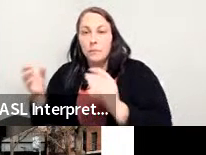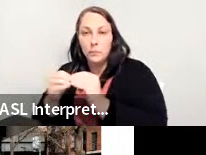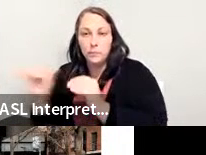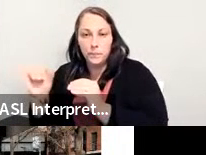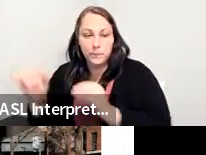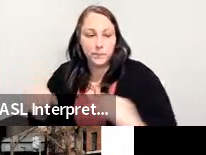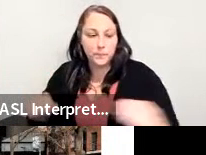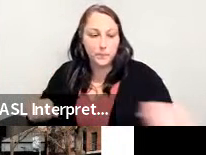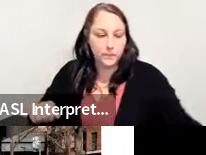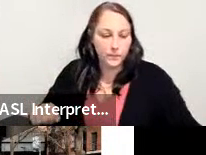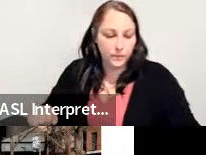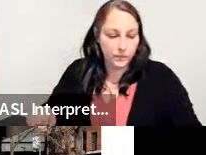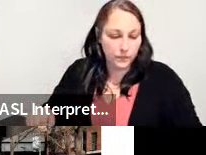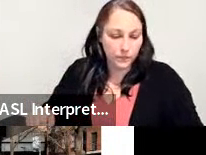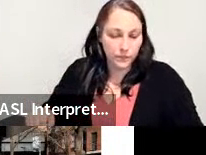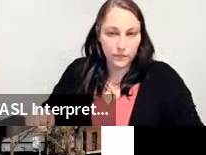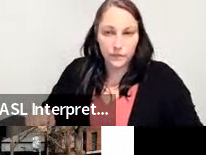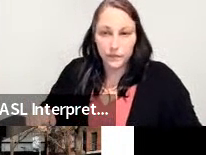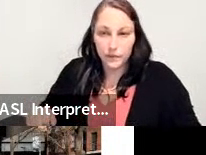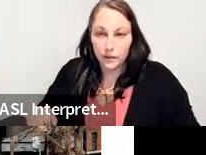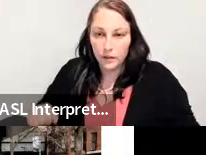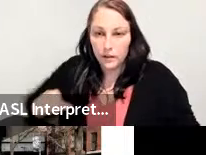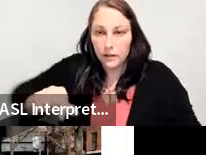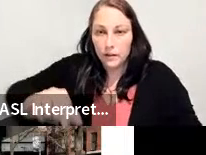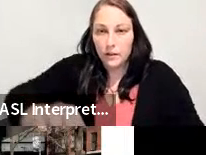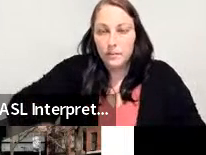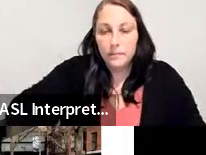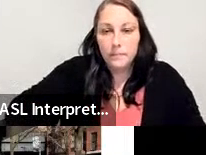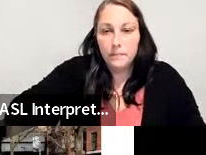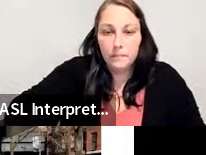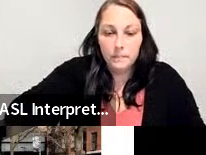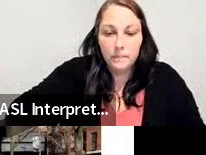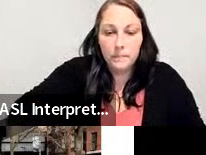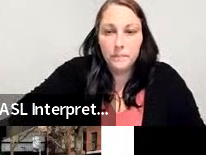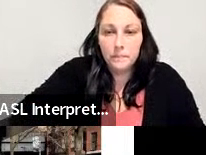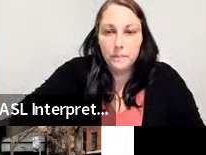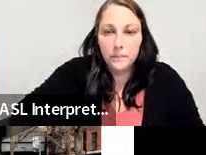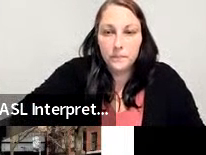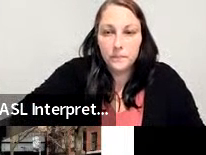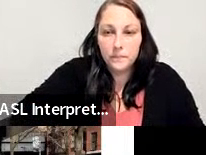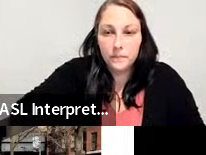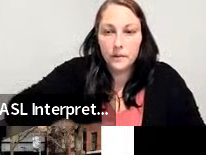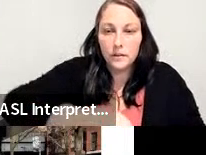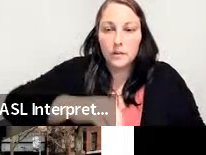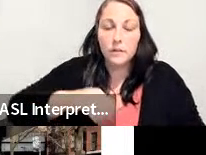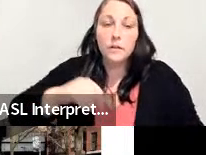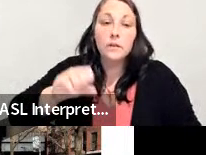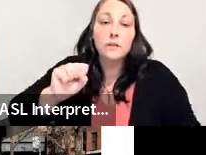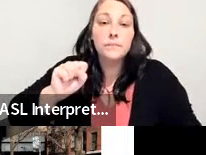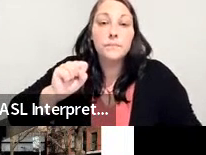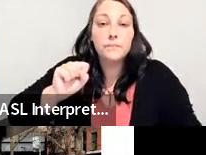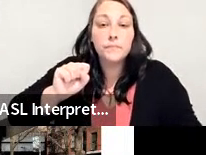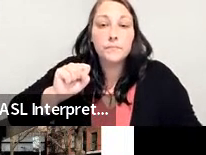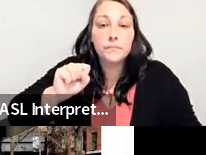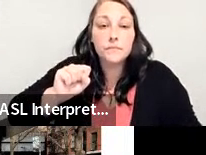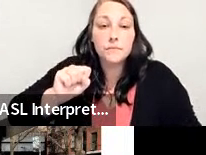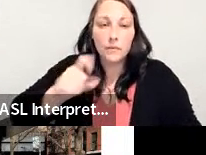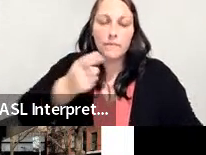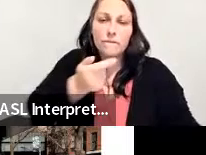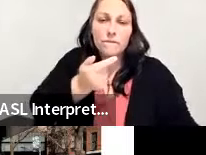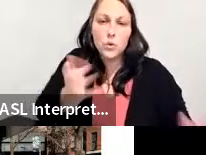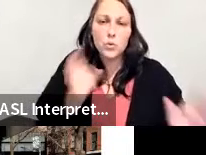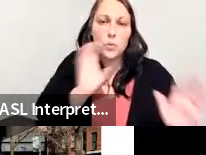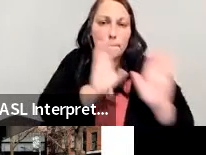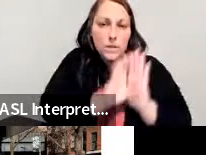So we've included a few precedent images of Seldorf Architects' work, particularly that we've